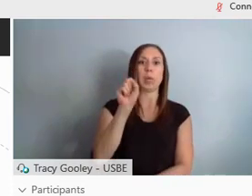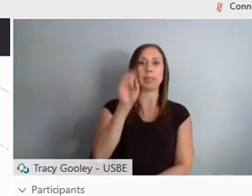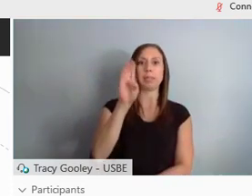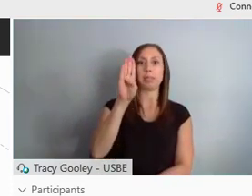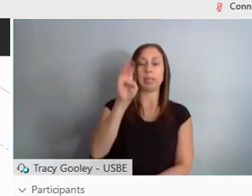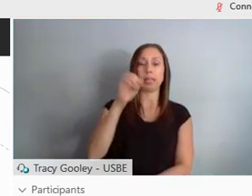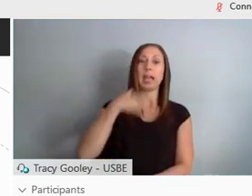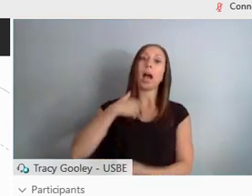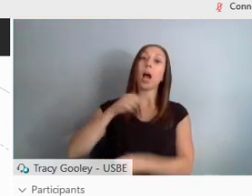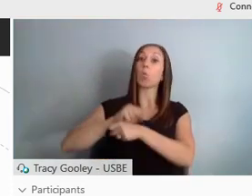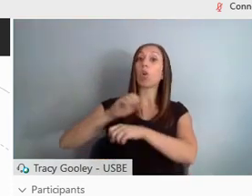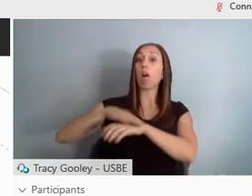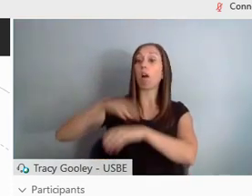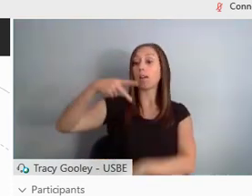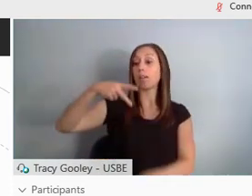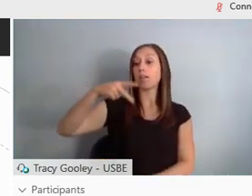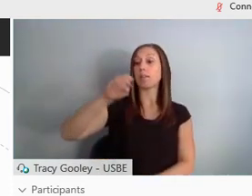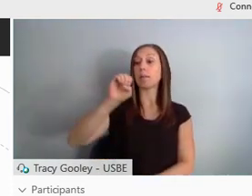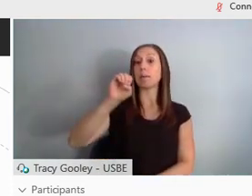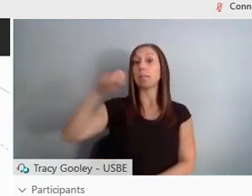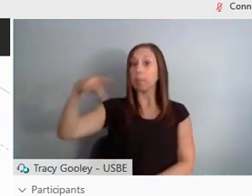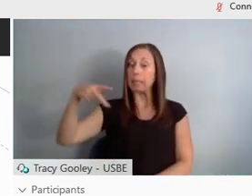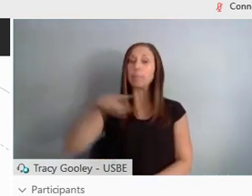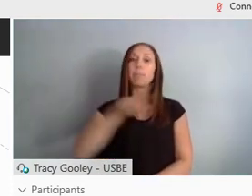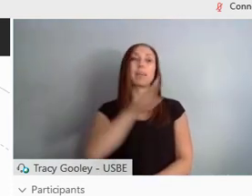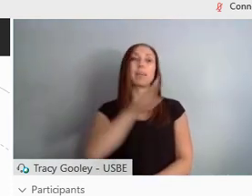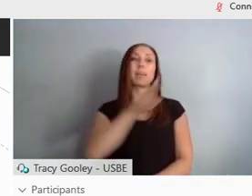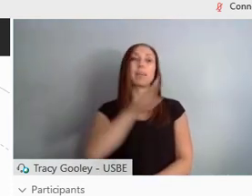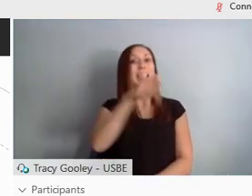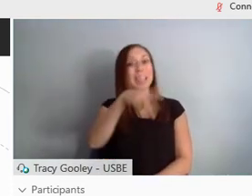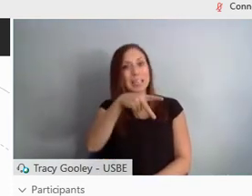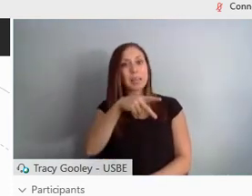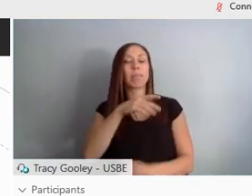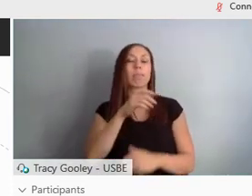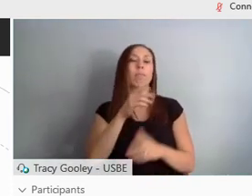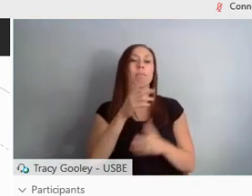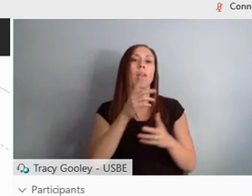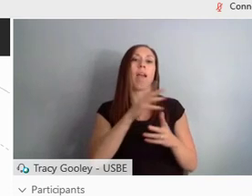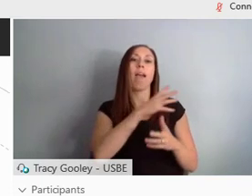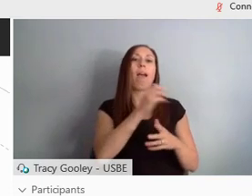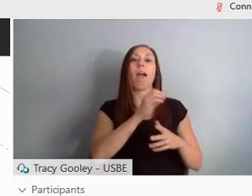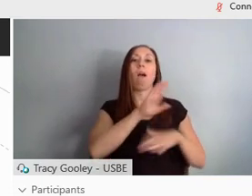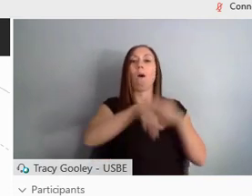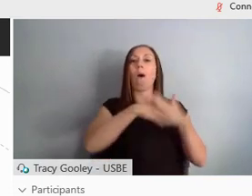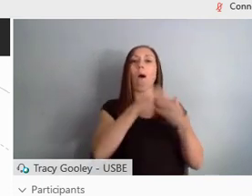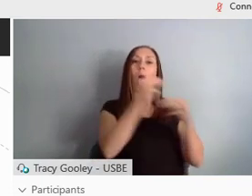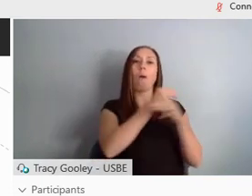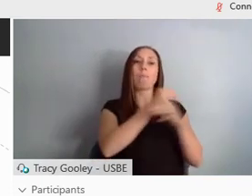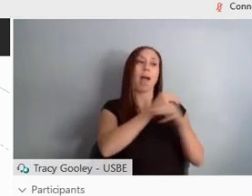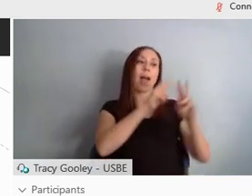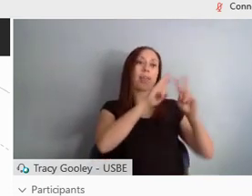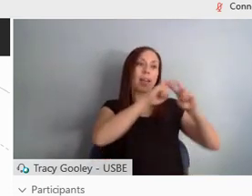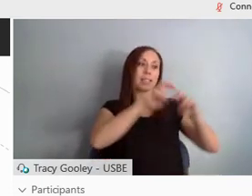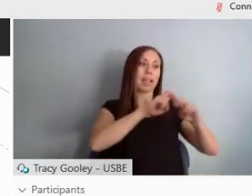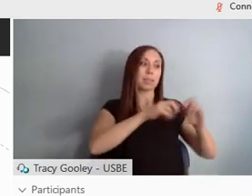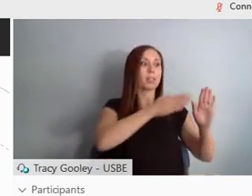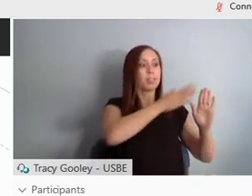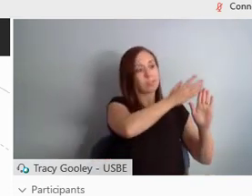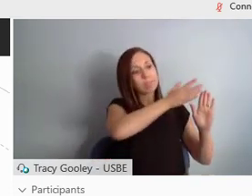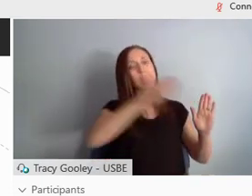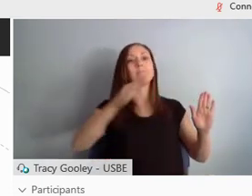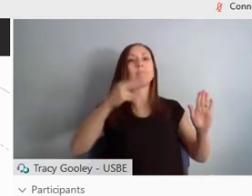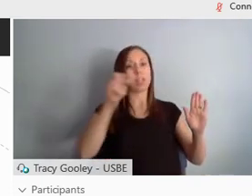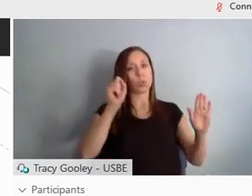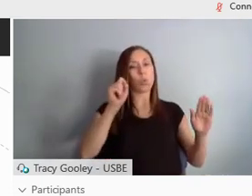work on the PEEP development, KEEP development, and then all math assessments up to high school. So we're just